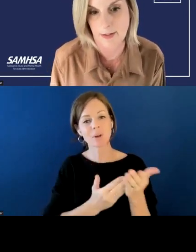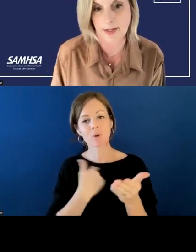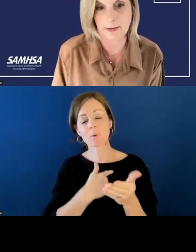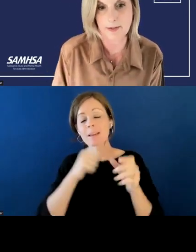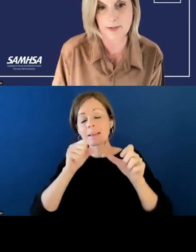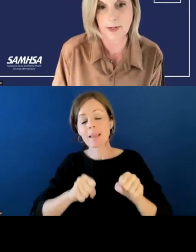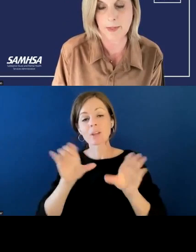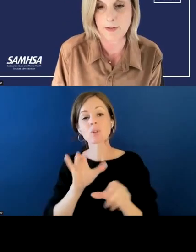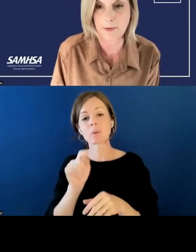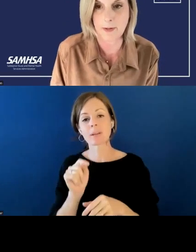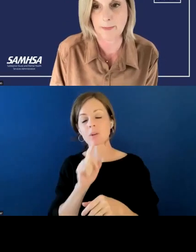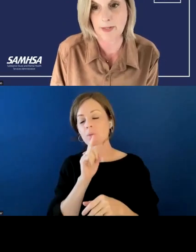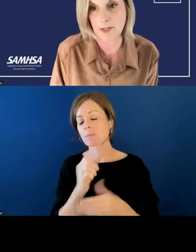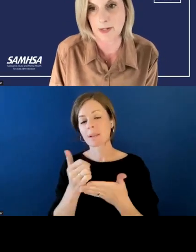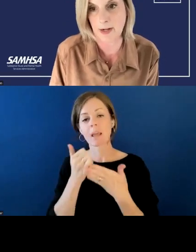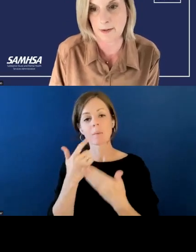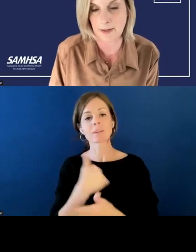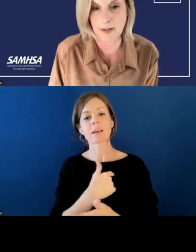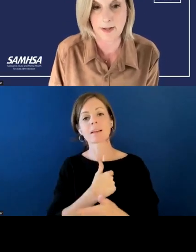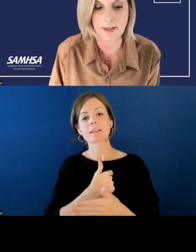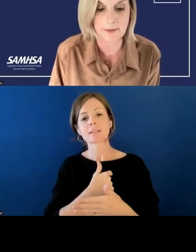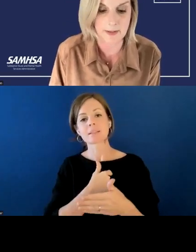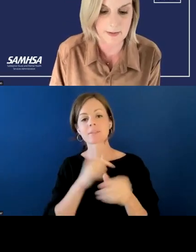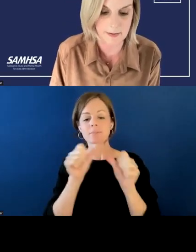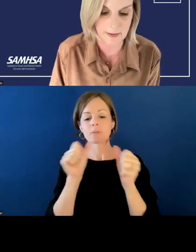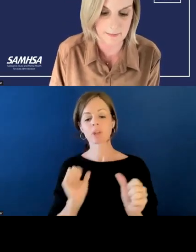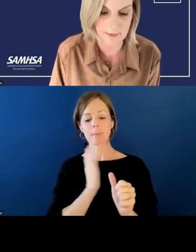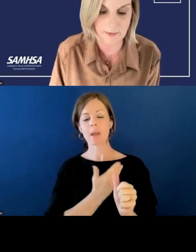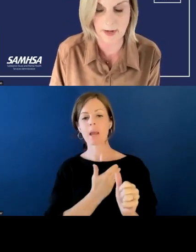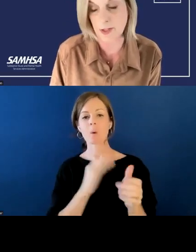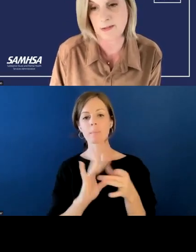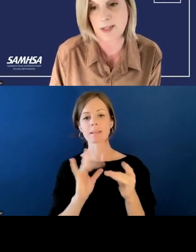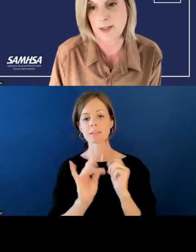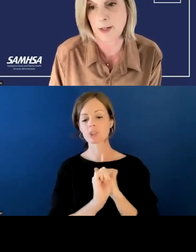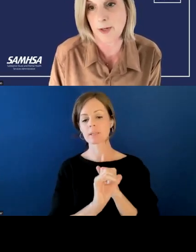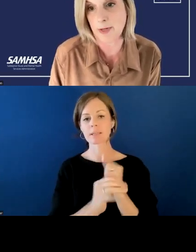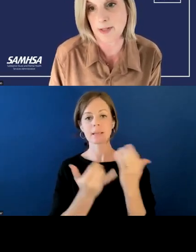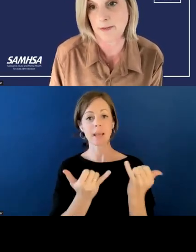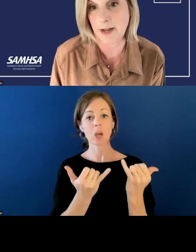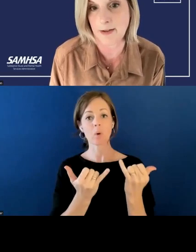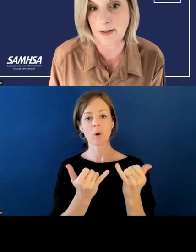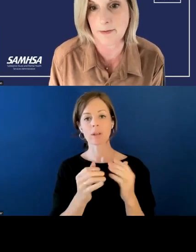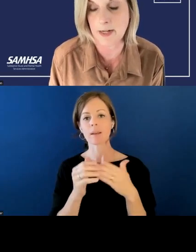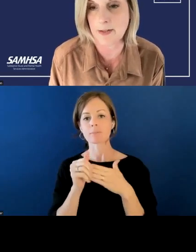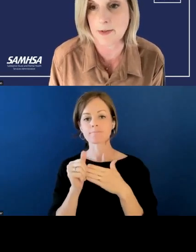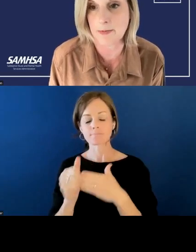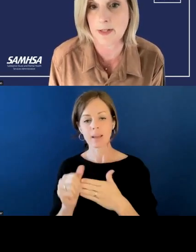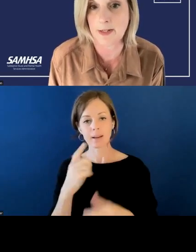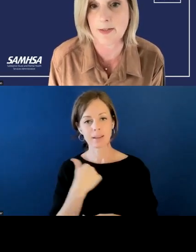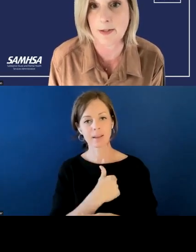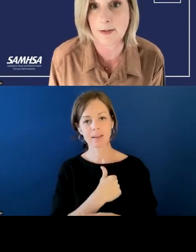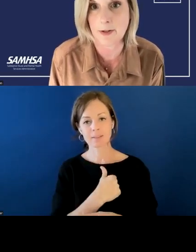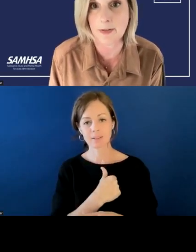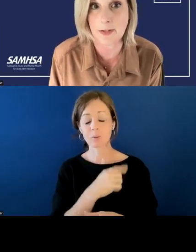about how this has helped us form our messaging now and given us direction that we wouldn't have had otherwise, that was